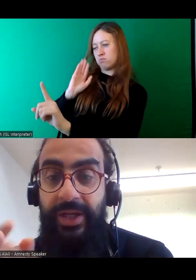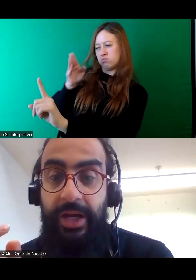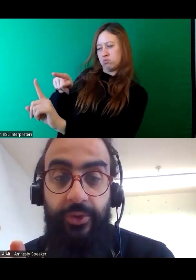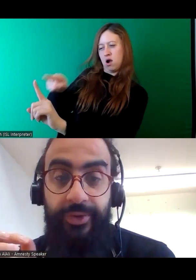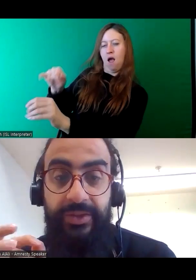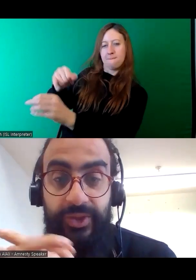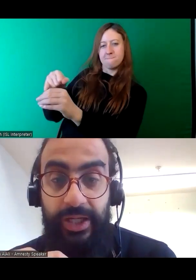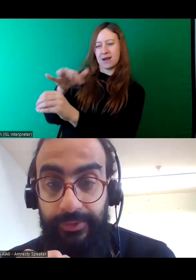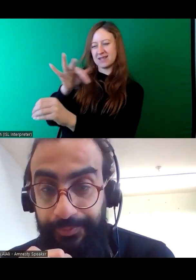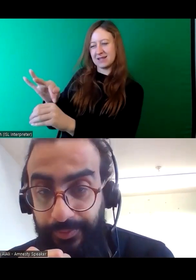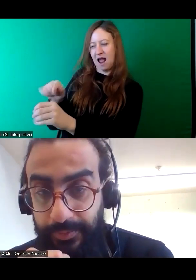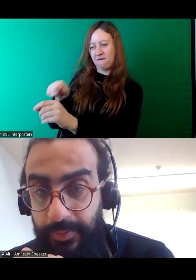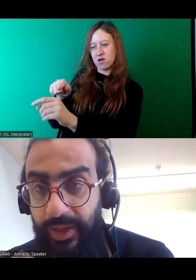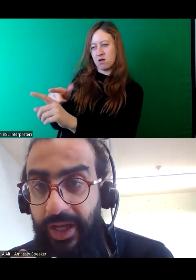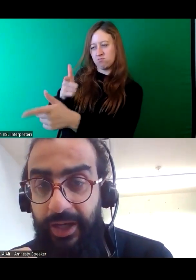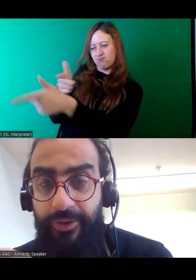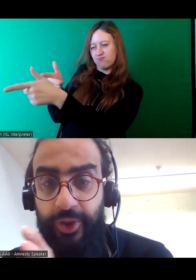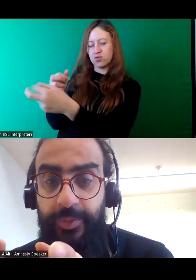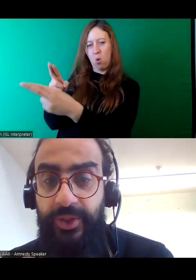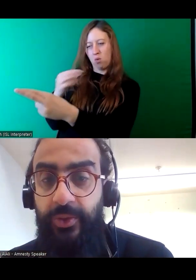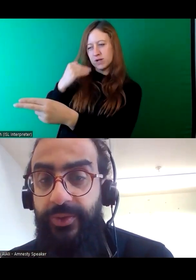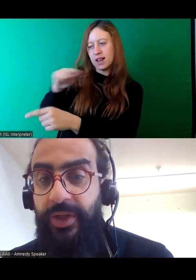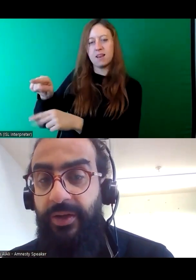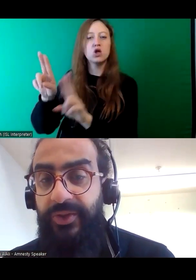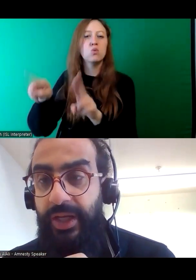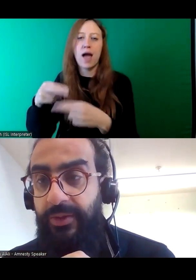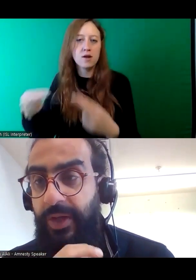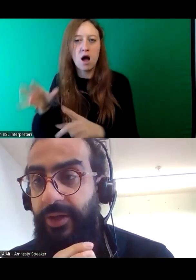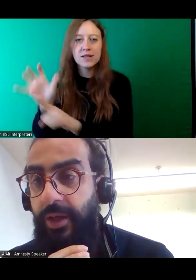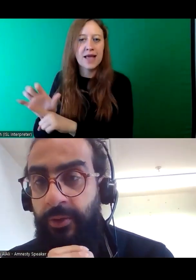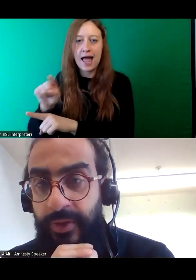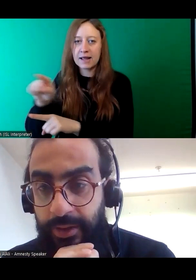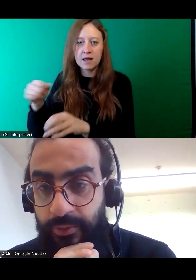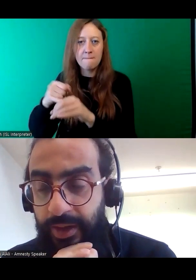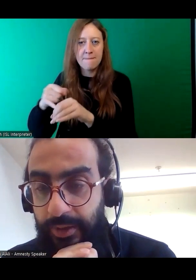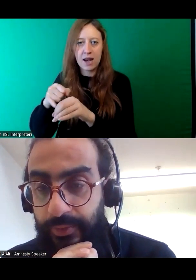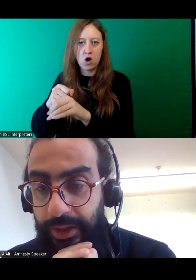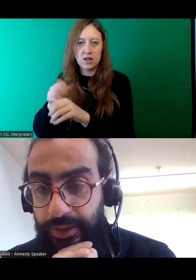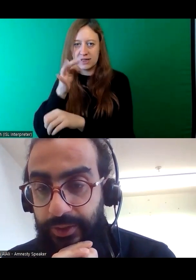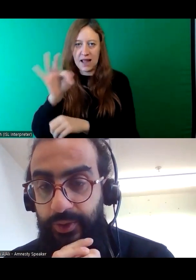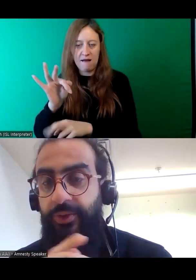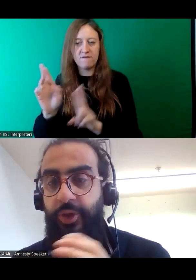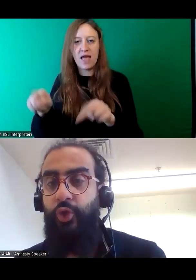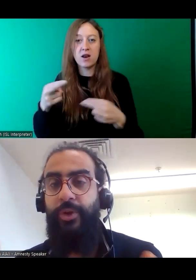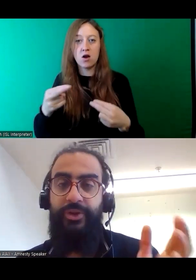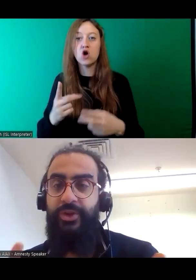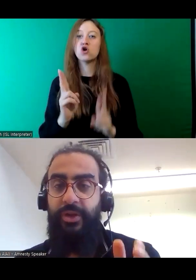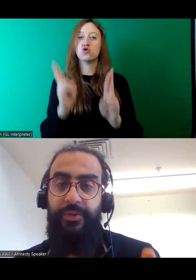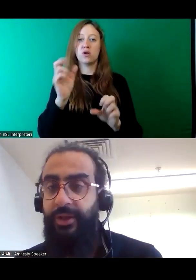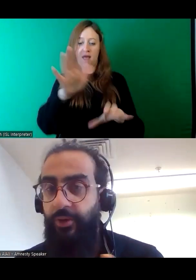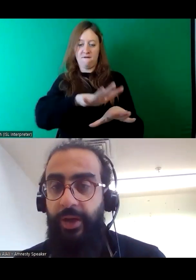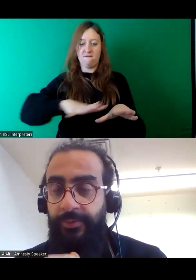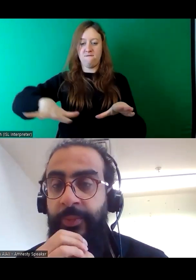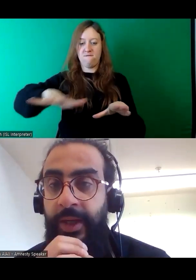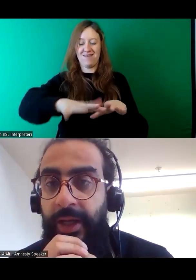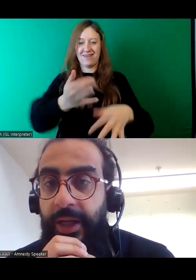medical staff or relief staff. Now there should be zones that are safe, and none of the fighters or the two parties that are